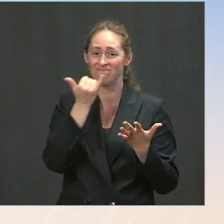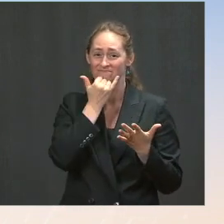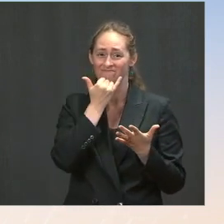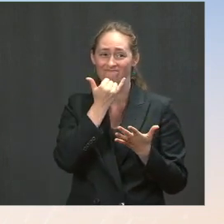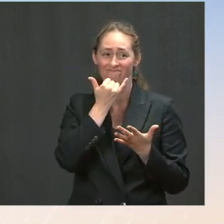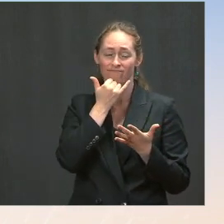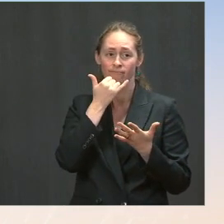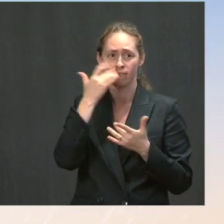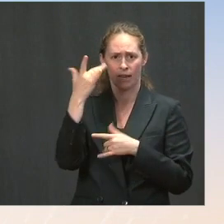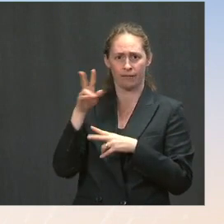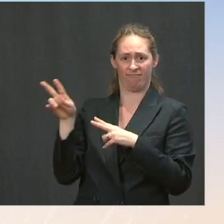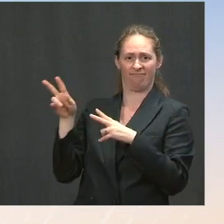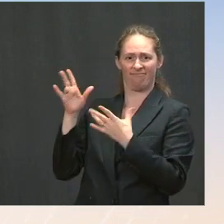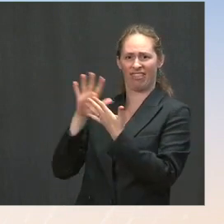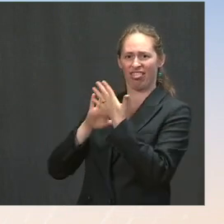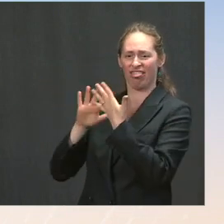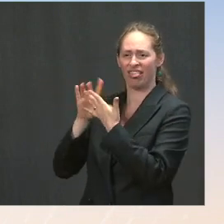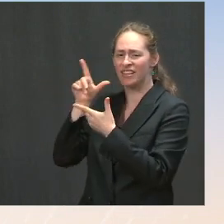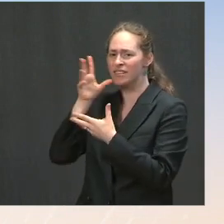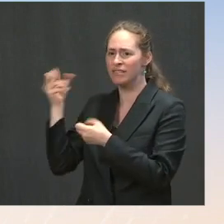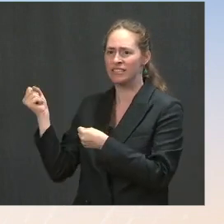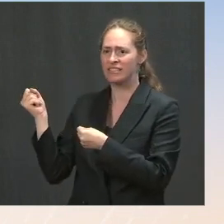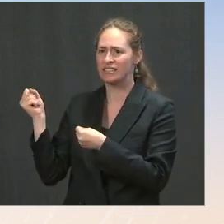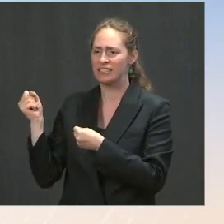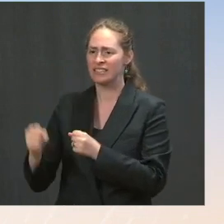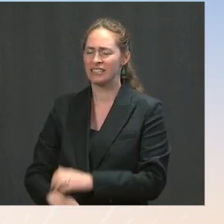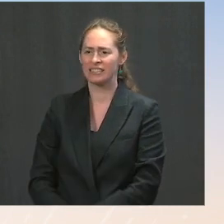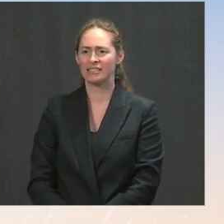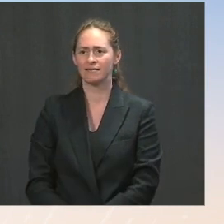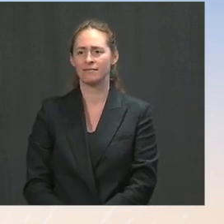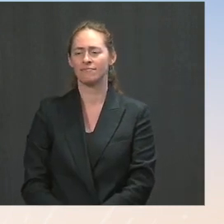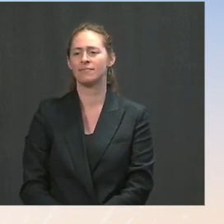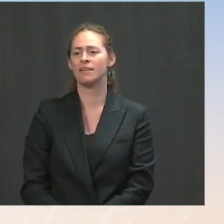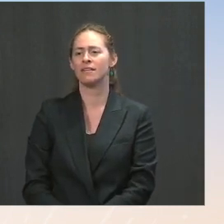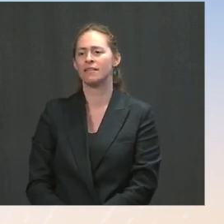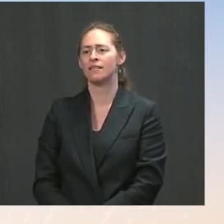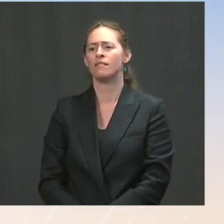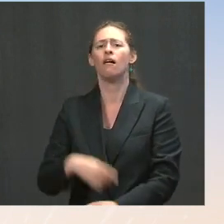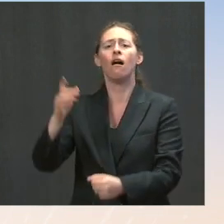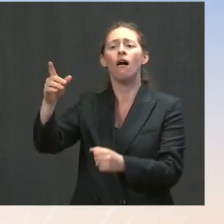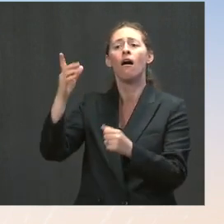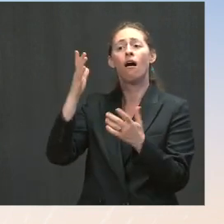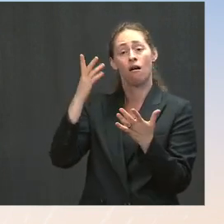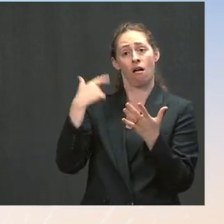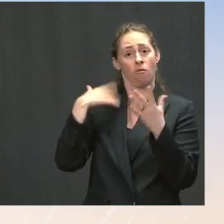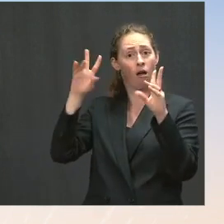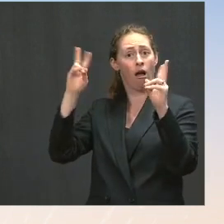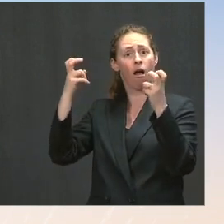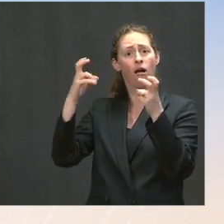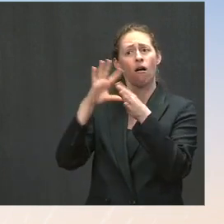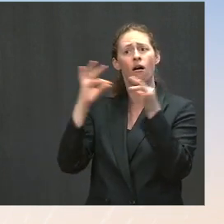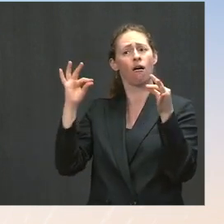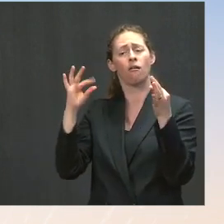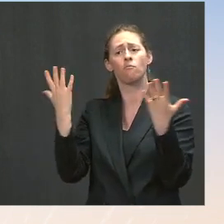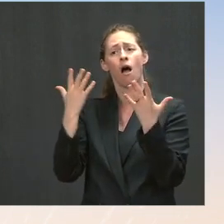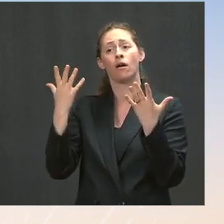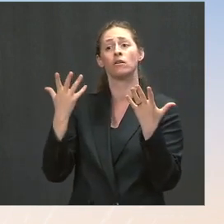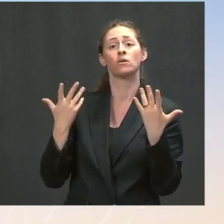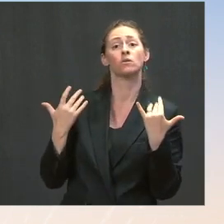the president's remarks, he also made clear, and I'm quoting him, that today, while the virus hasn't been